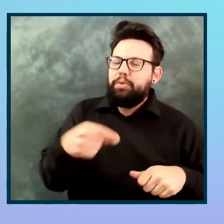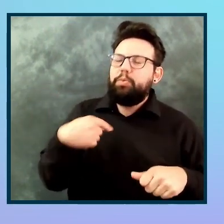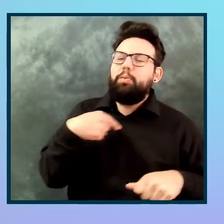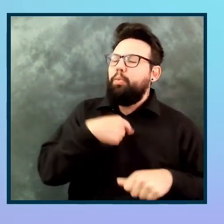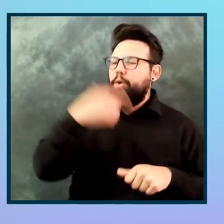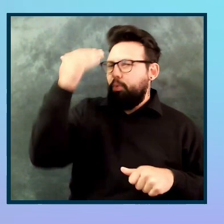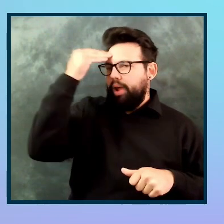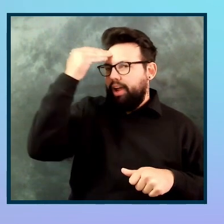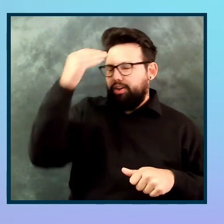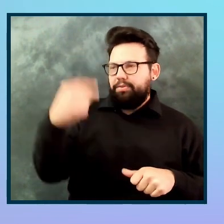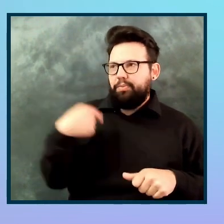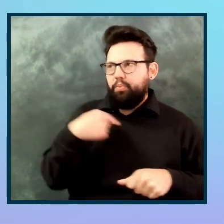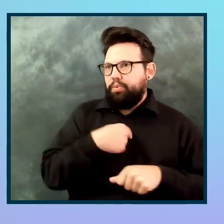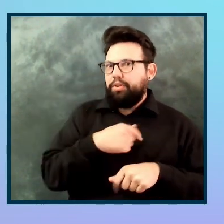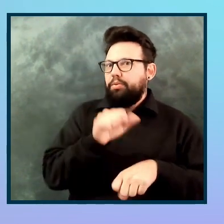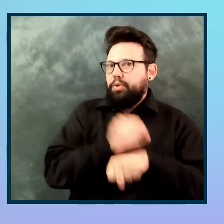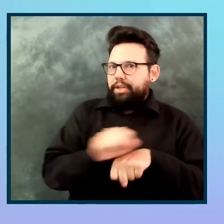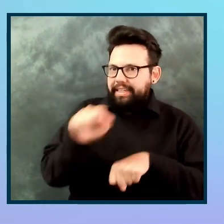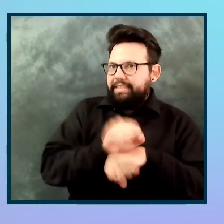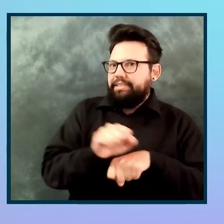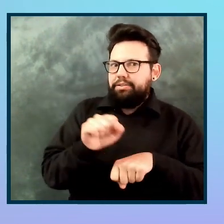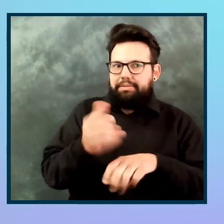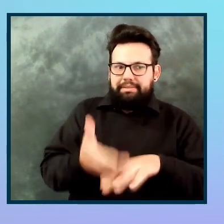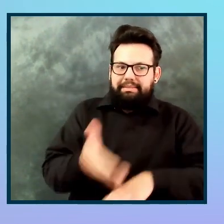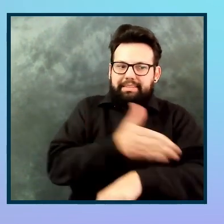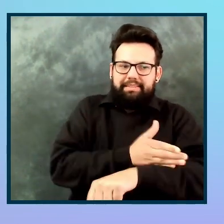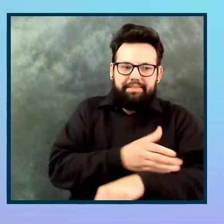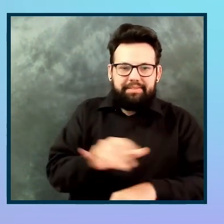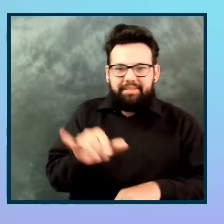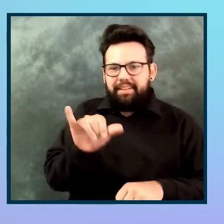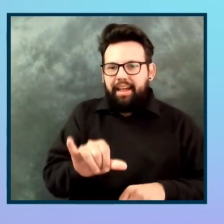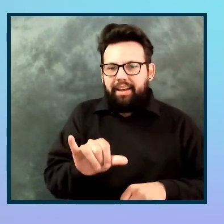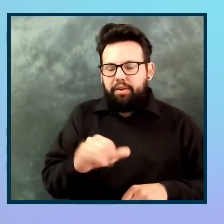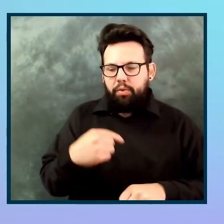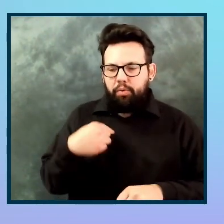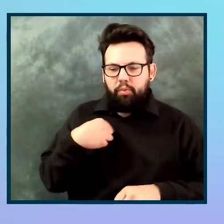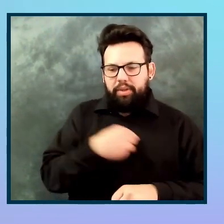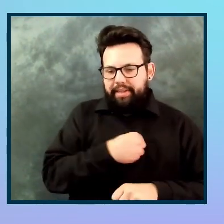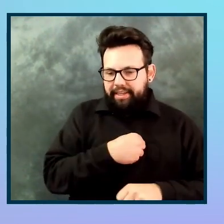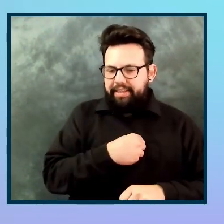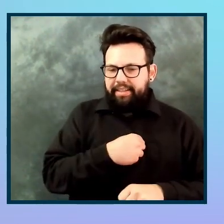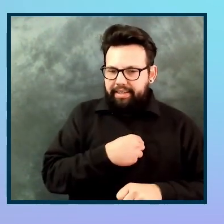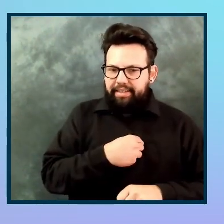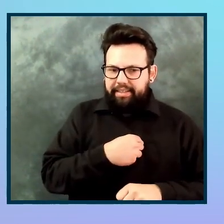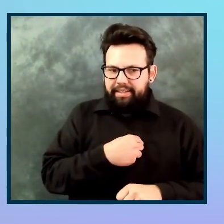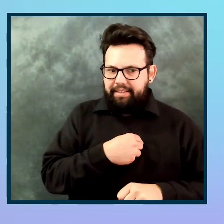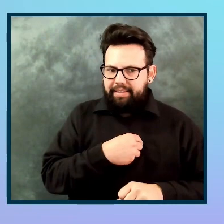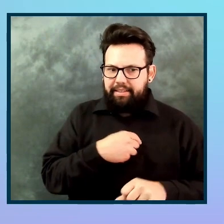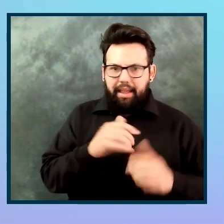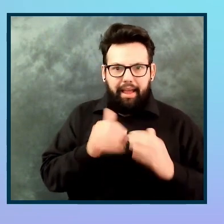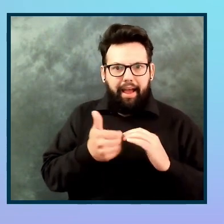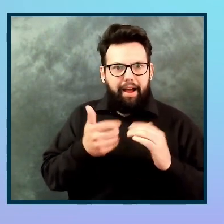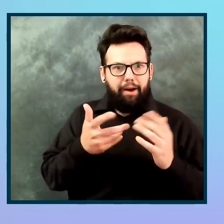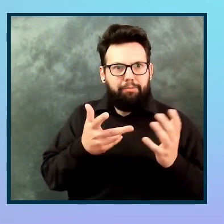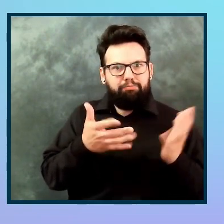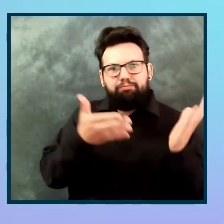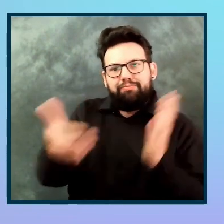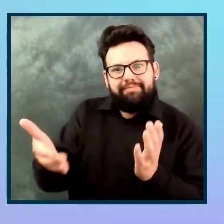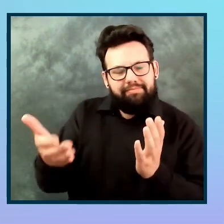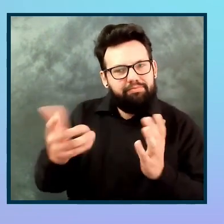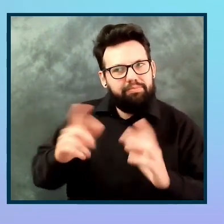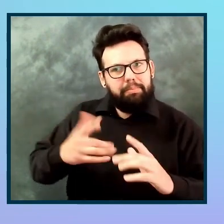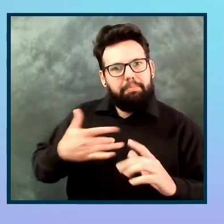want to see is what I talked about. So I think right now we are still being very reactive. We are still trying to catch up to